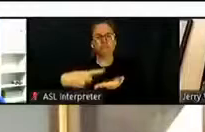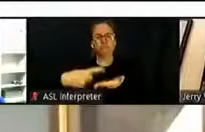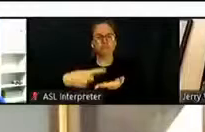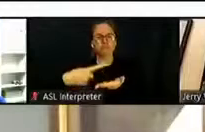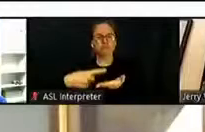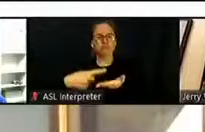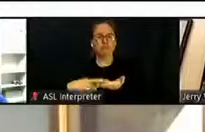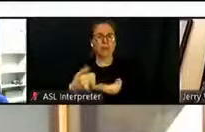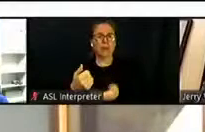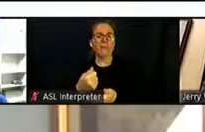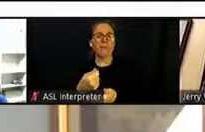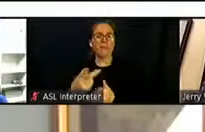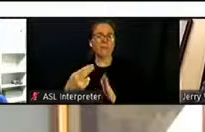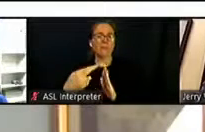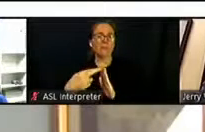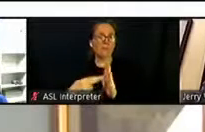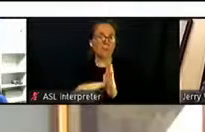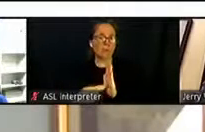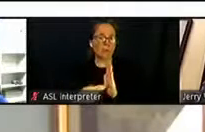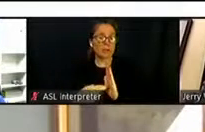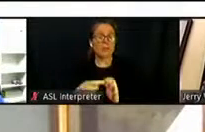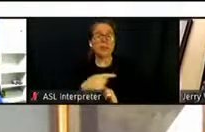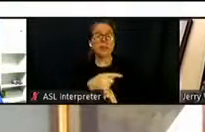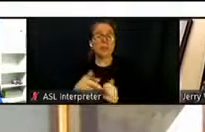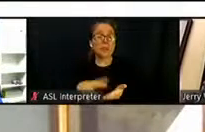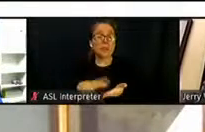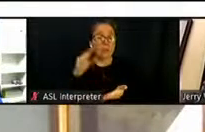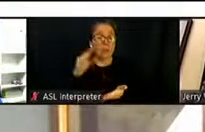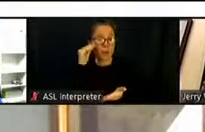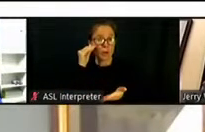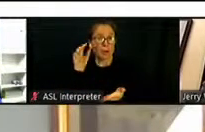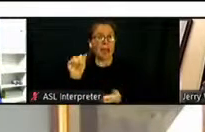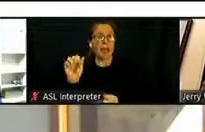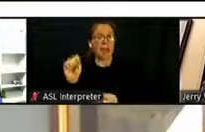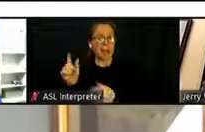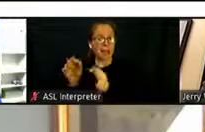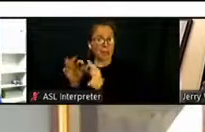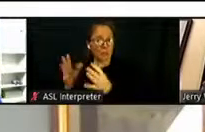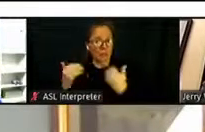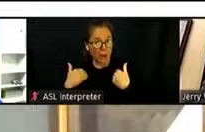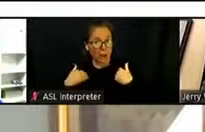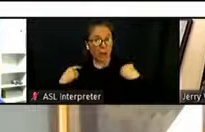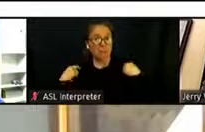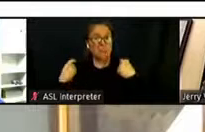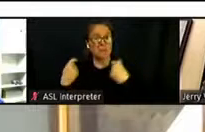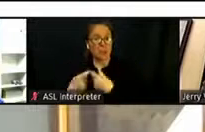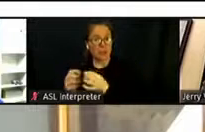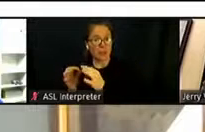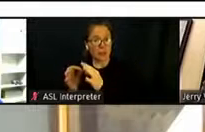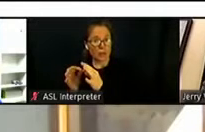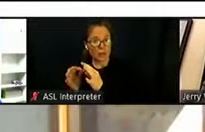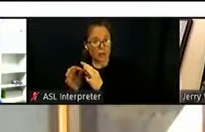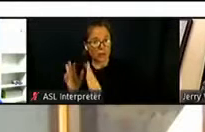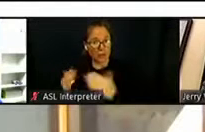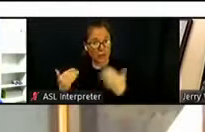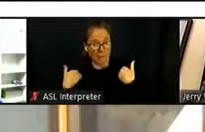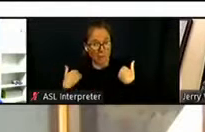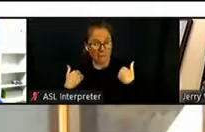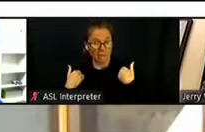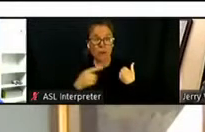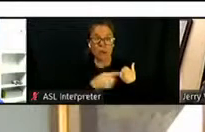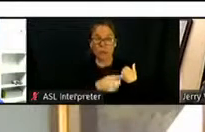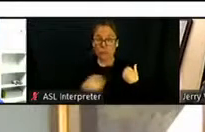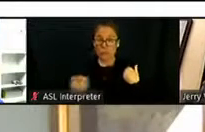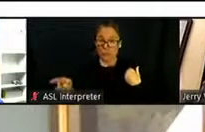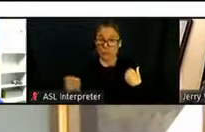a few logistics. You learned about the ASL. You learned about the Spanish. For those of you who do want